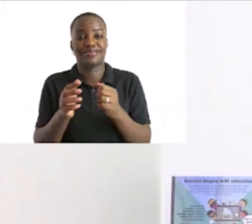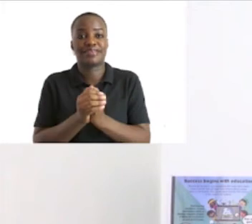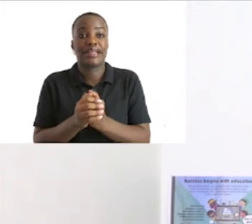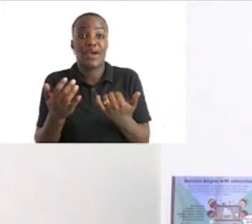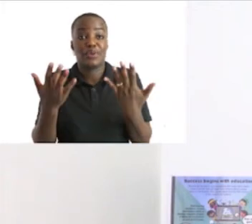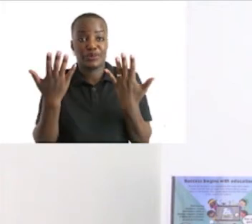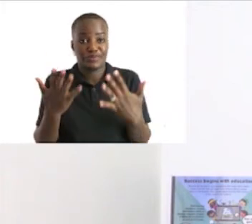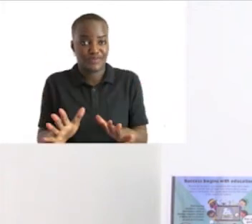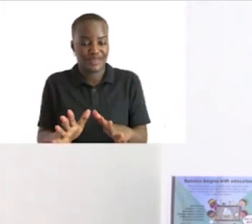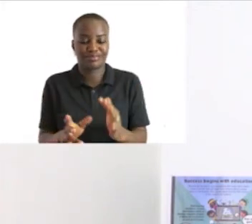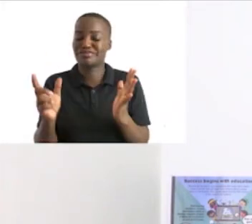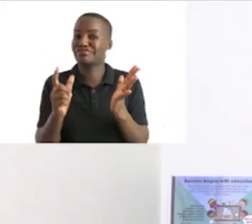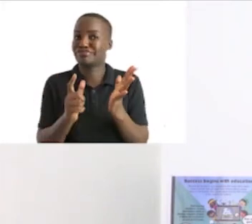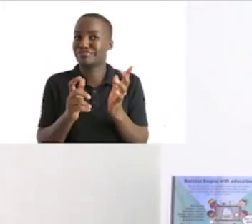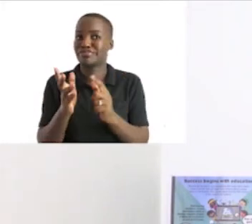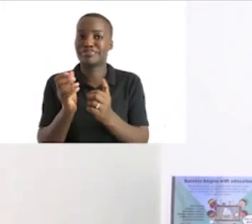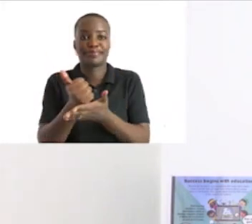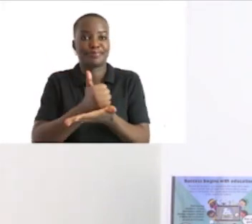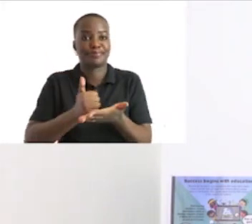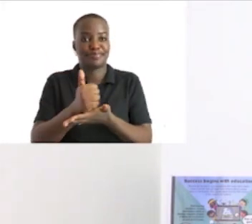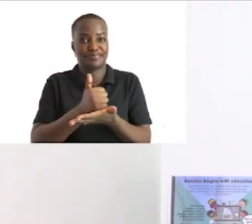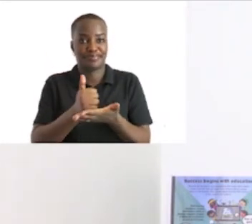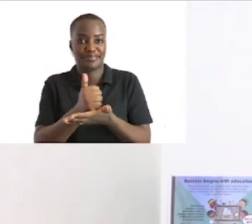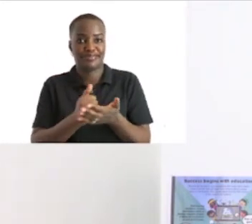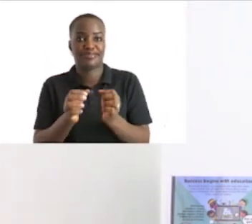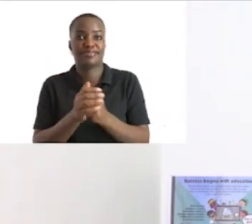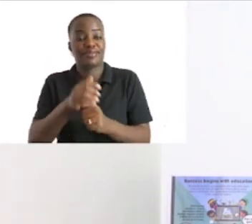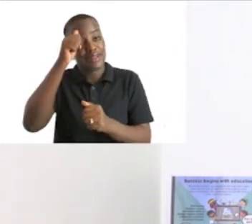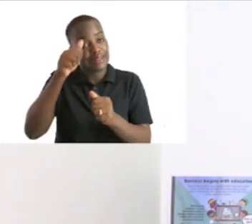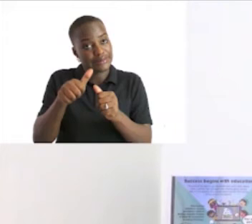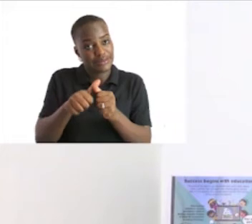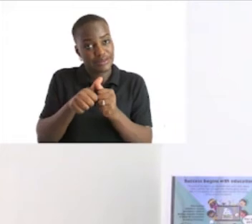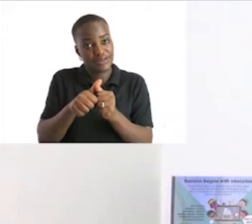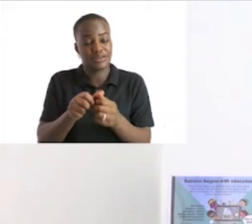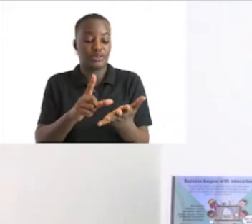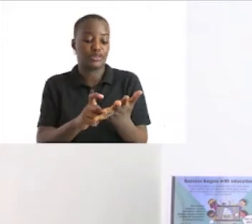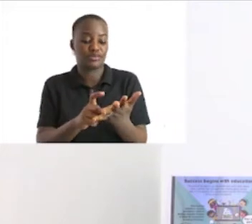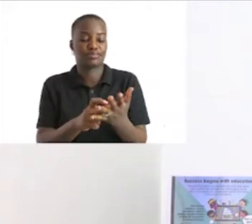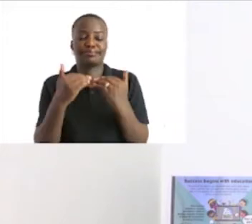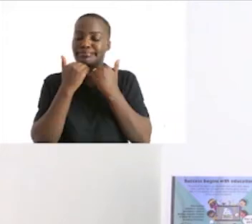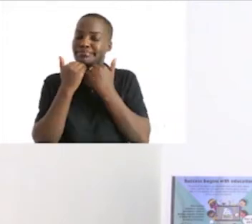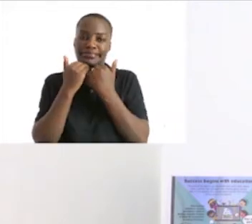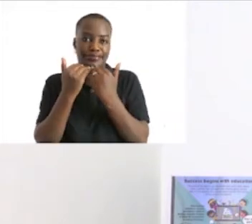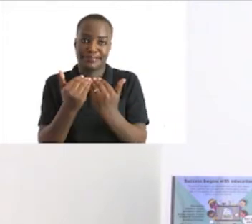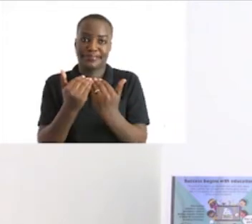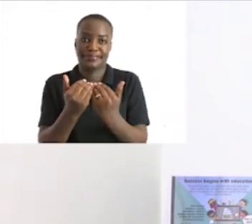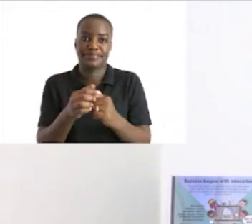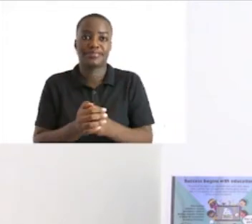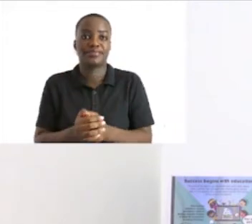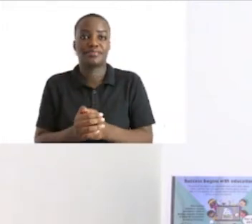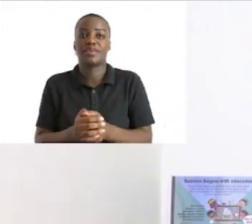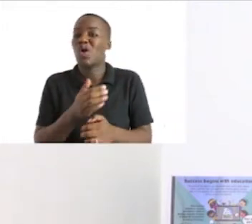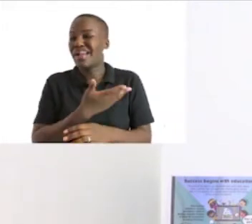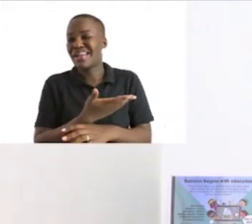we should sanitize our hands. Remember, sanitizing is very important. Everywhere